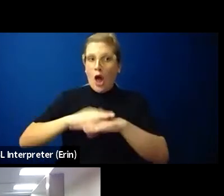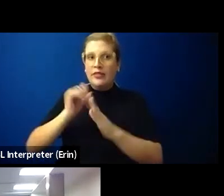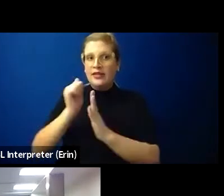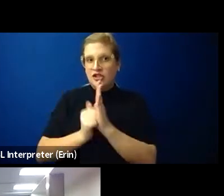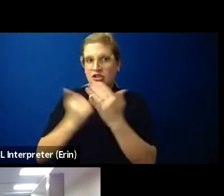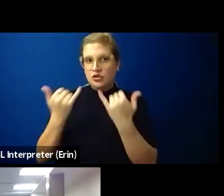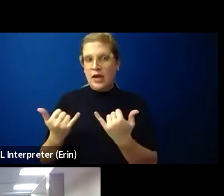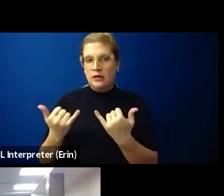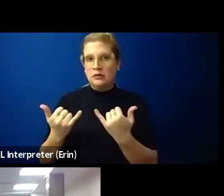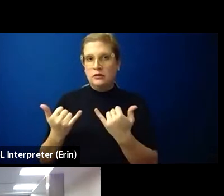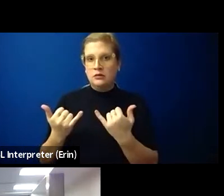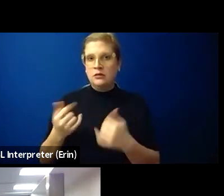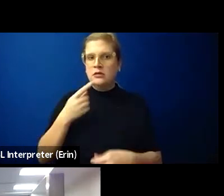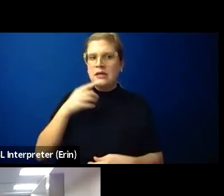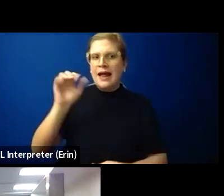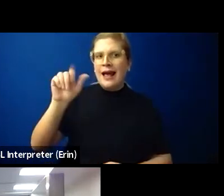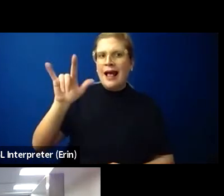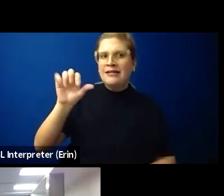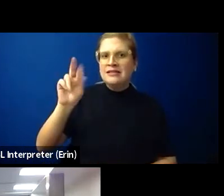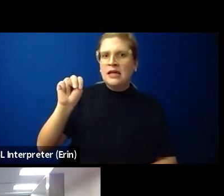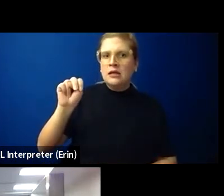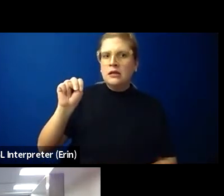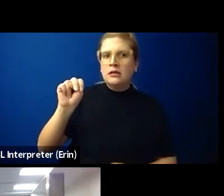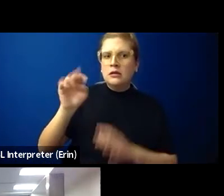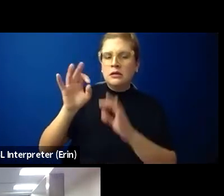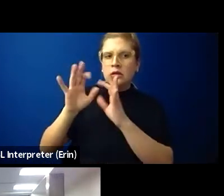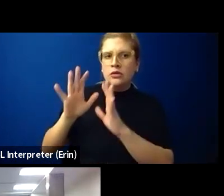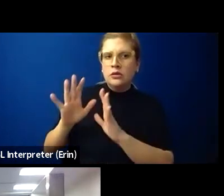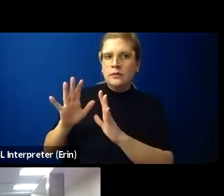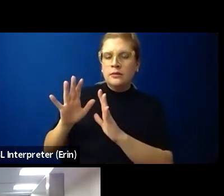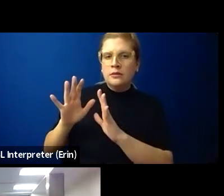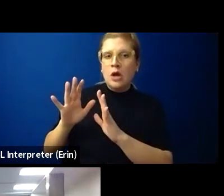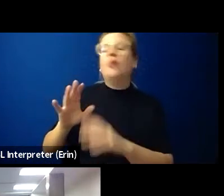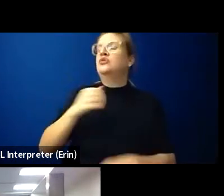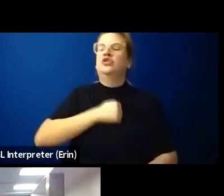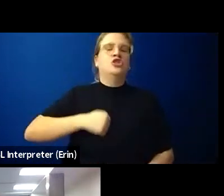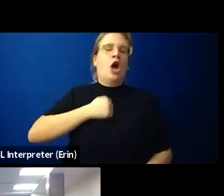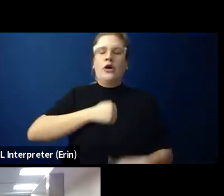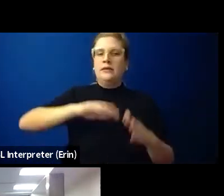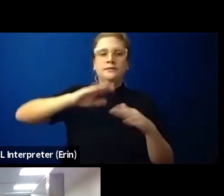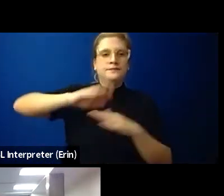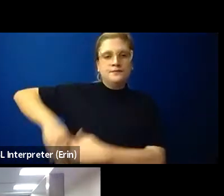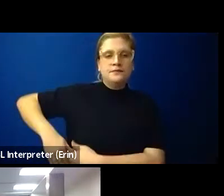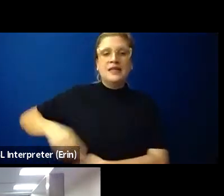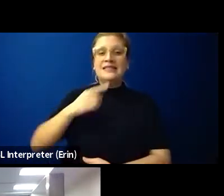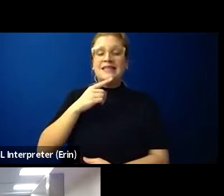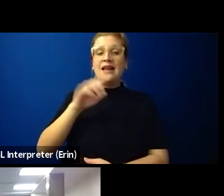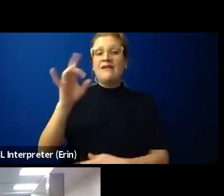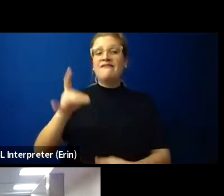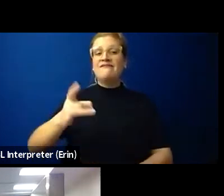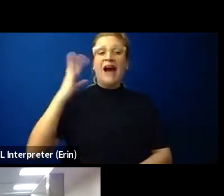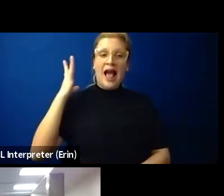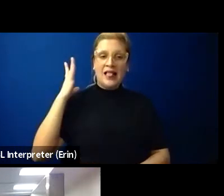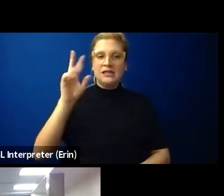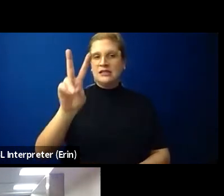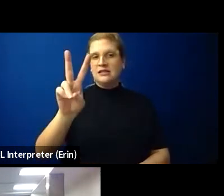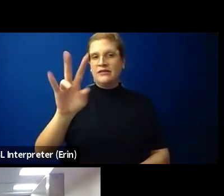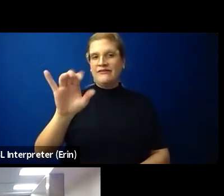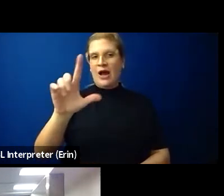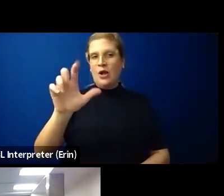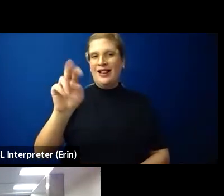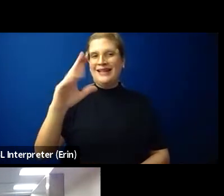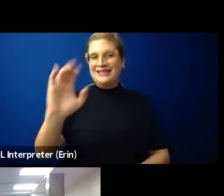Balance interpreter, the balance interrupter? Yes. Okay, so both of those items will be moved for the new